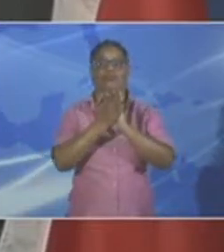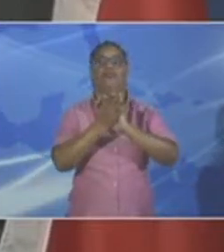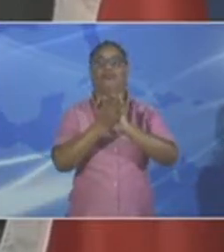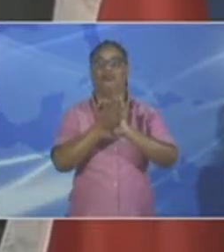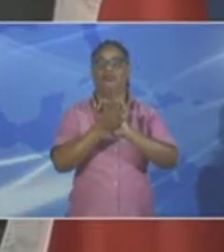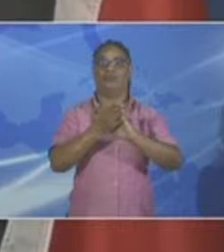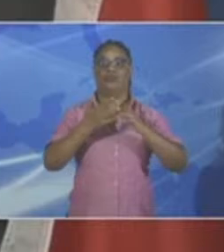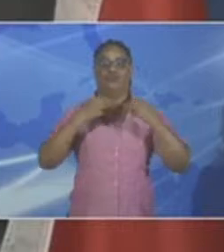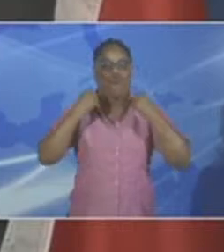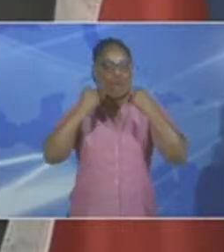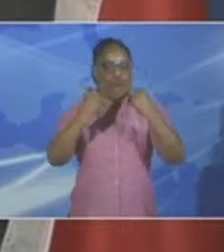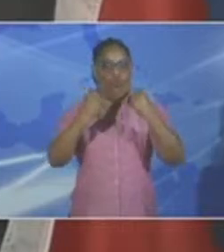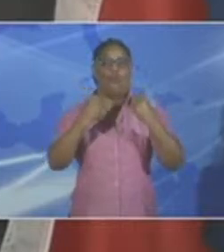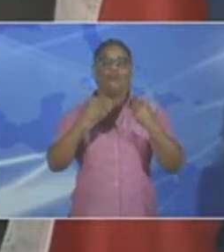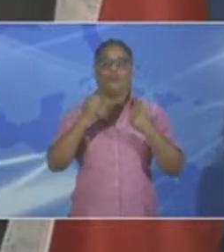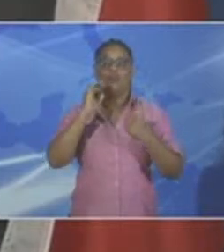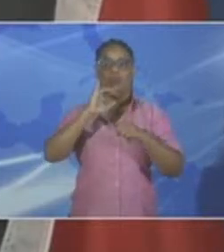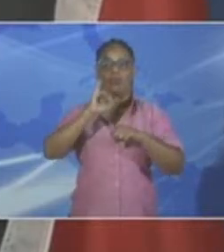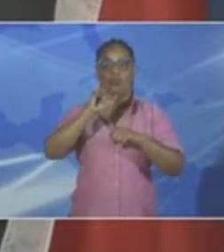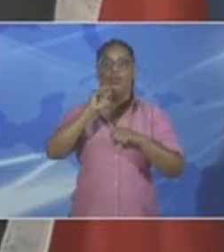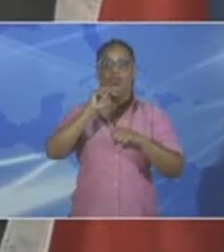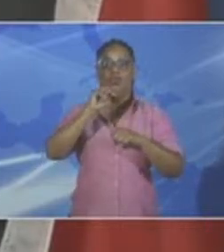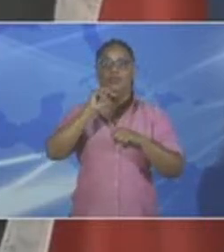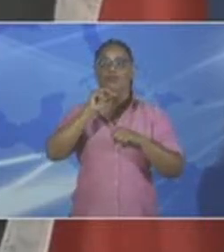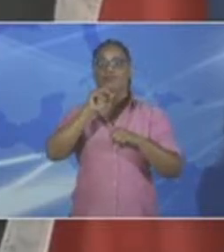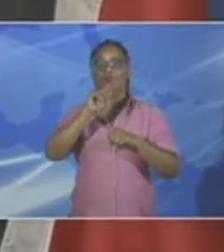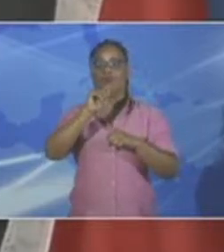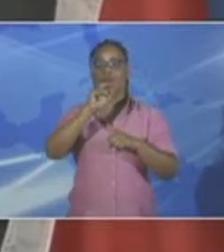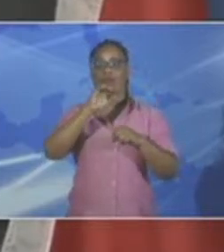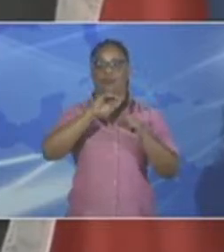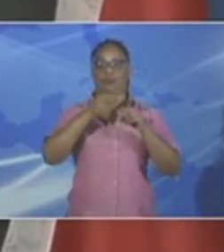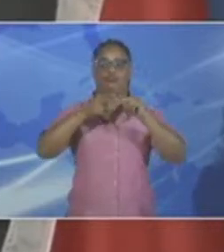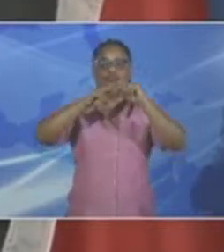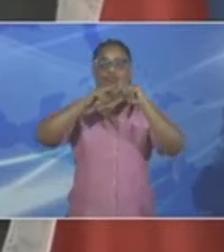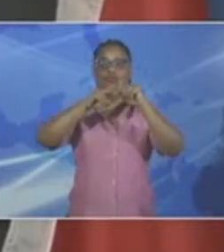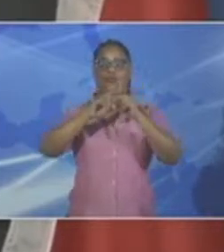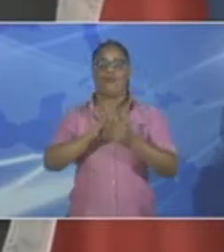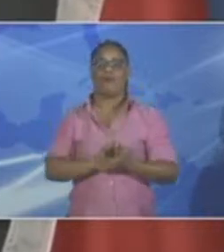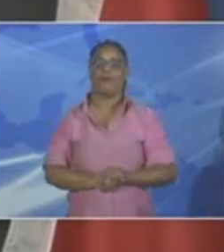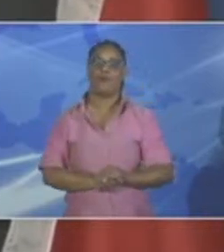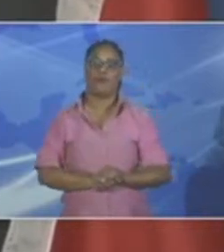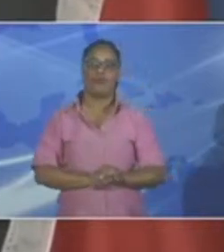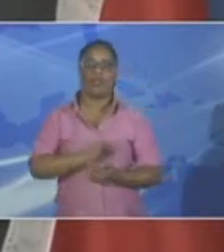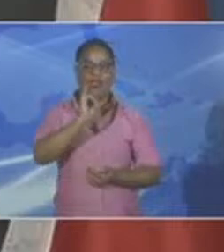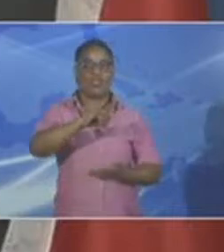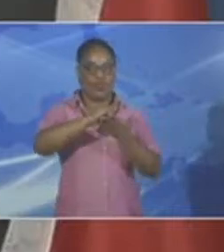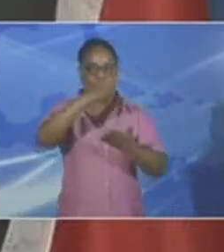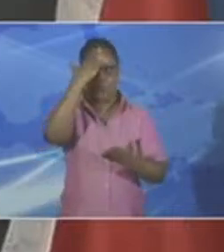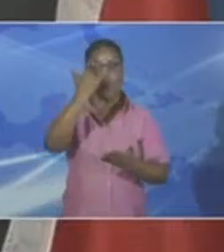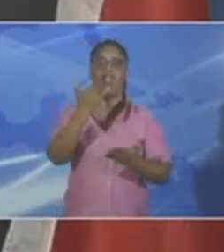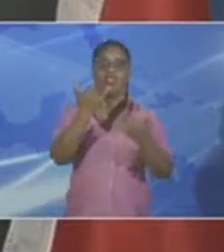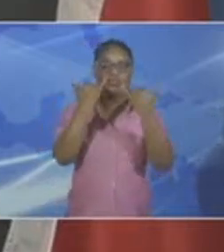Completely different. And that is why we could now take these, I don't want to say